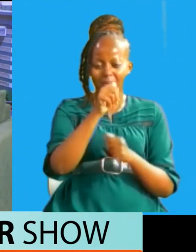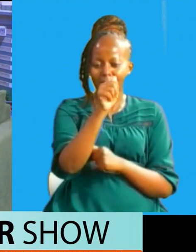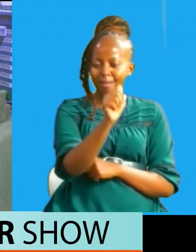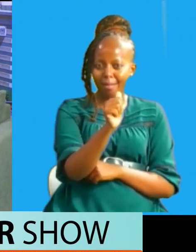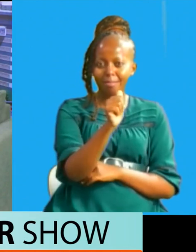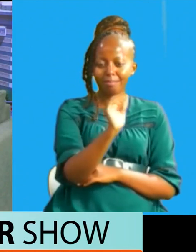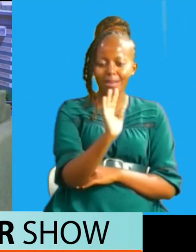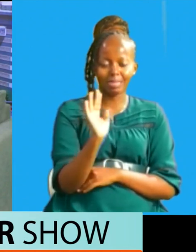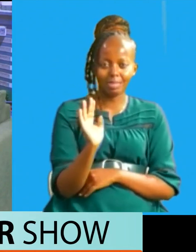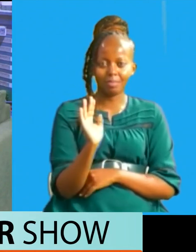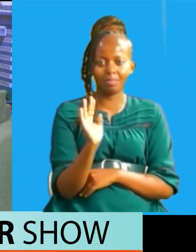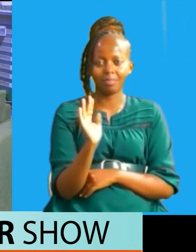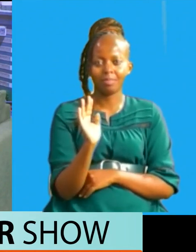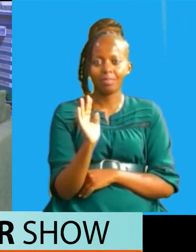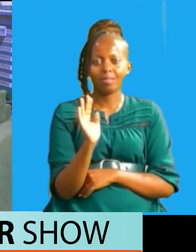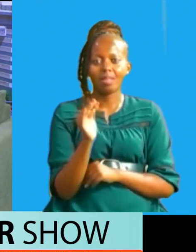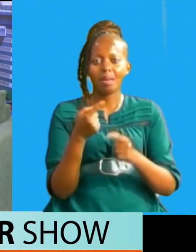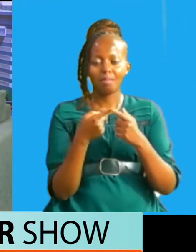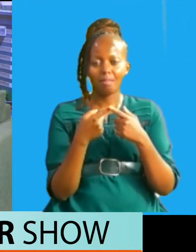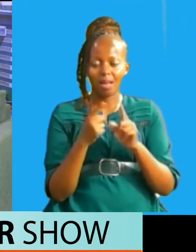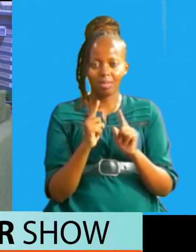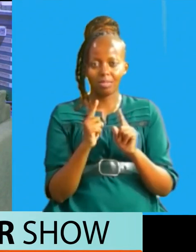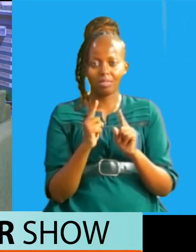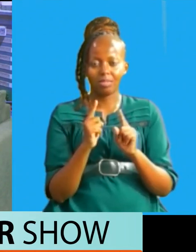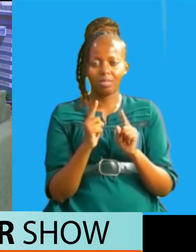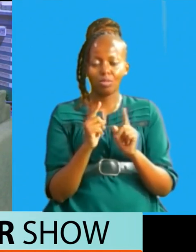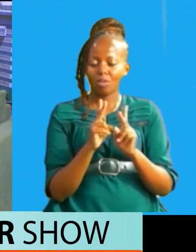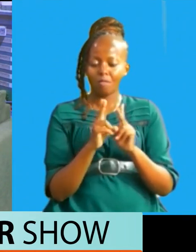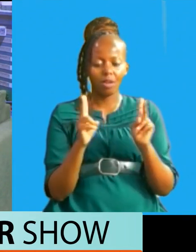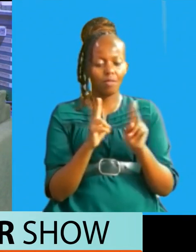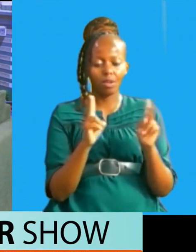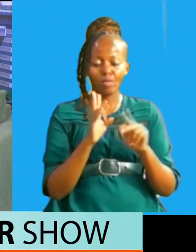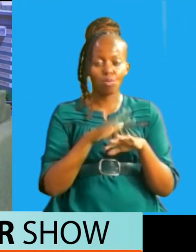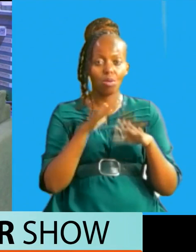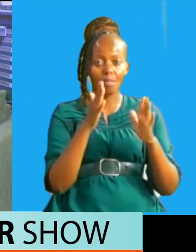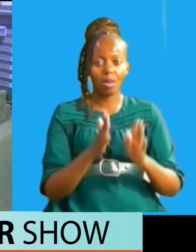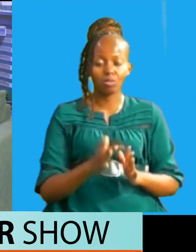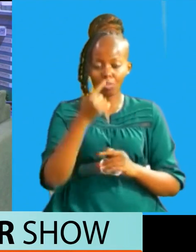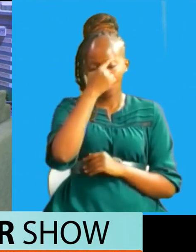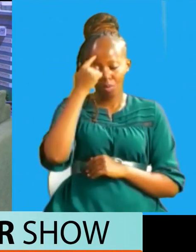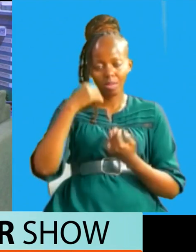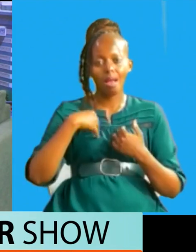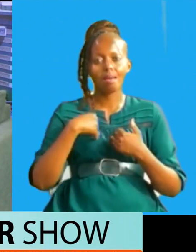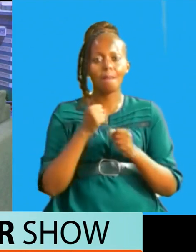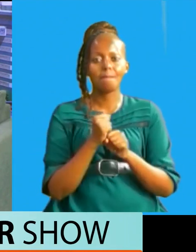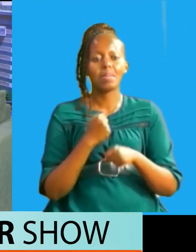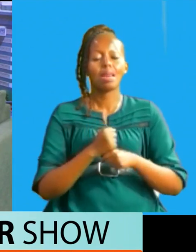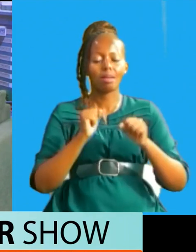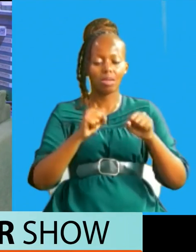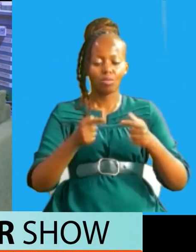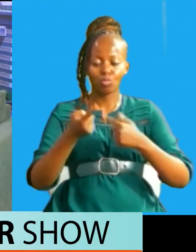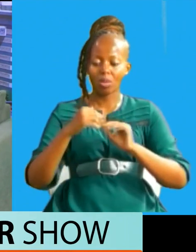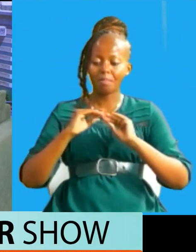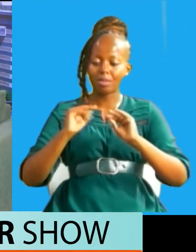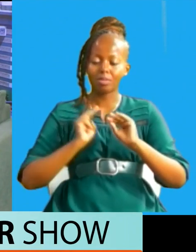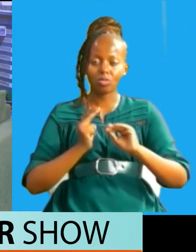taught us. But she passed away, but she was a really, really good person, because she had made even an effort to come and teach us